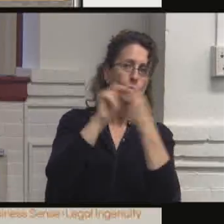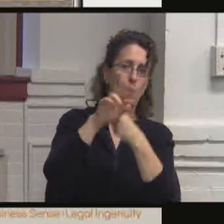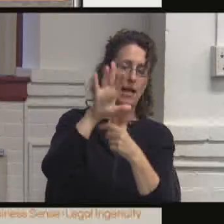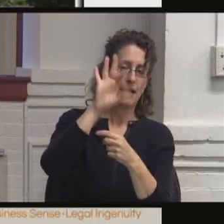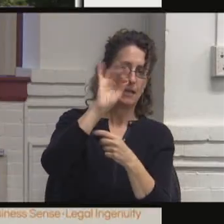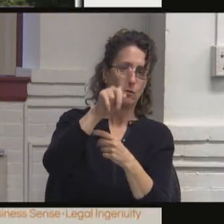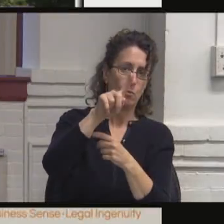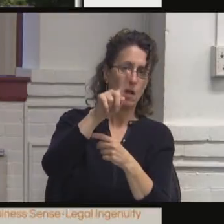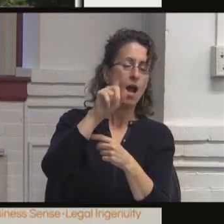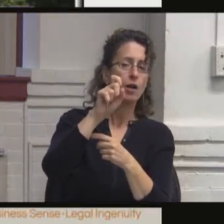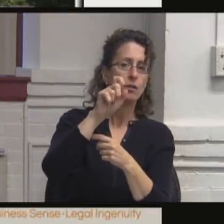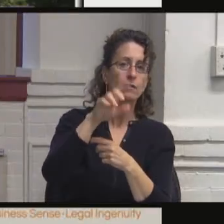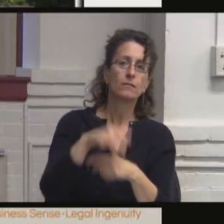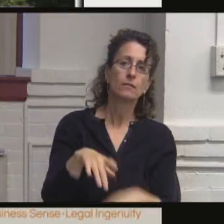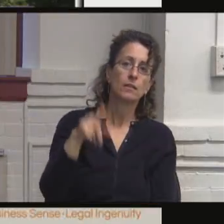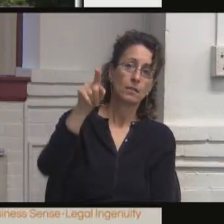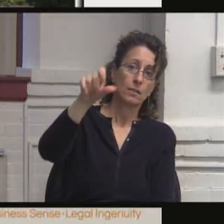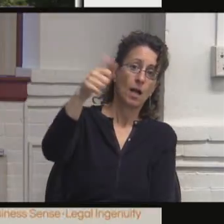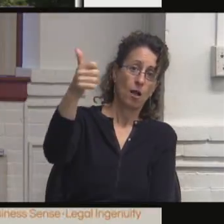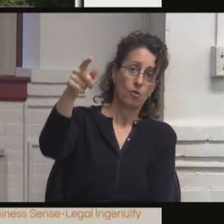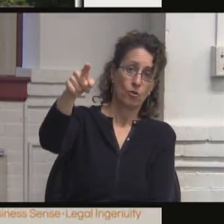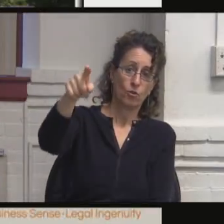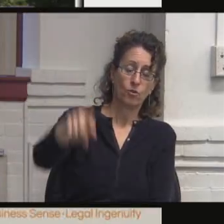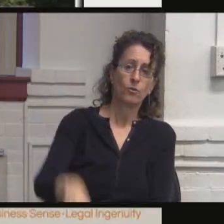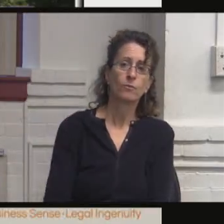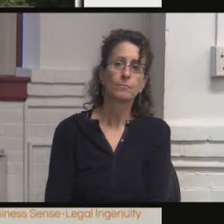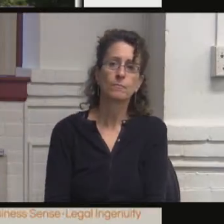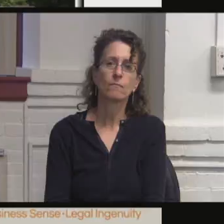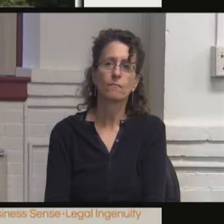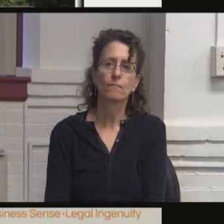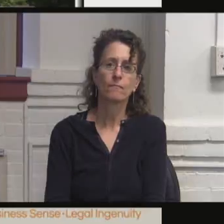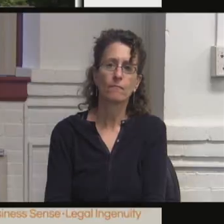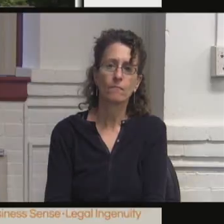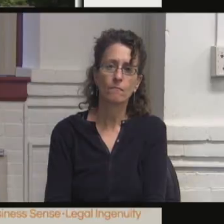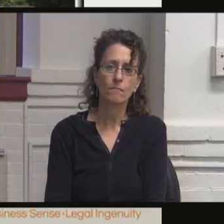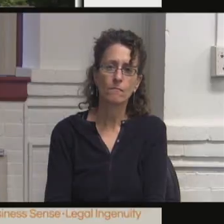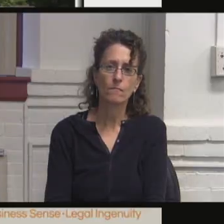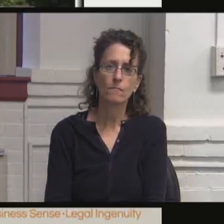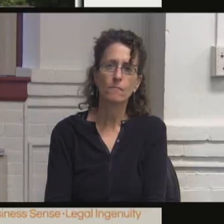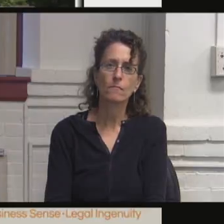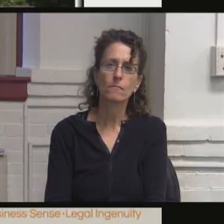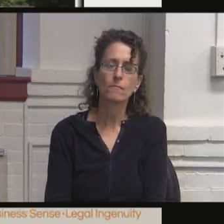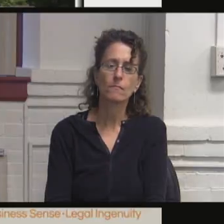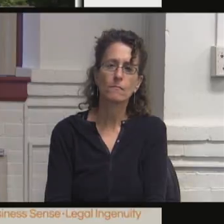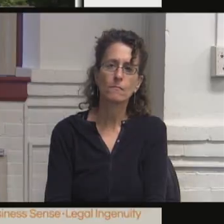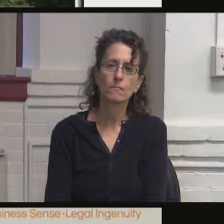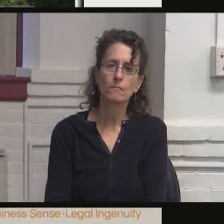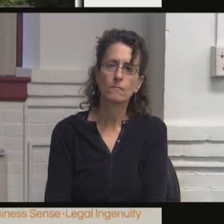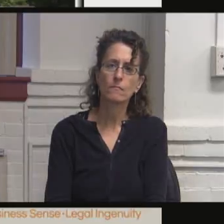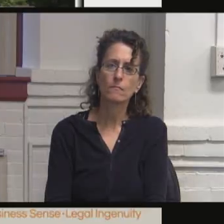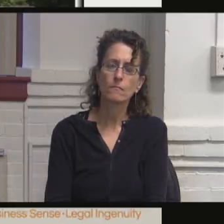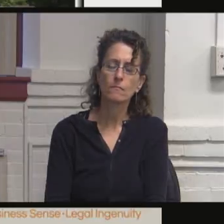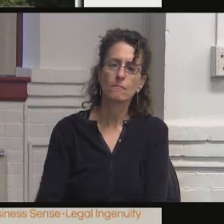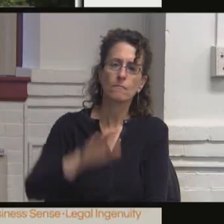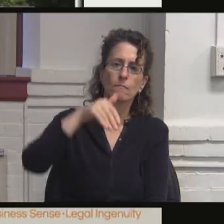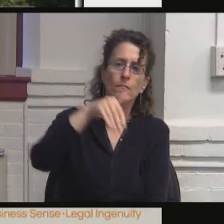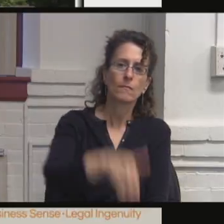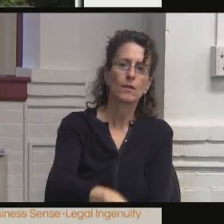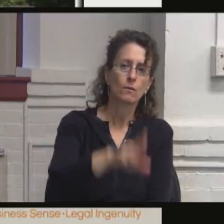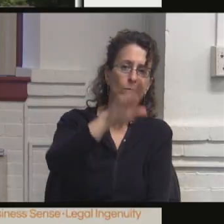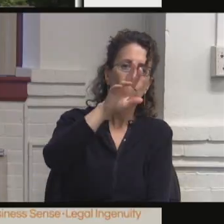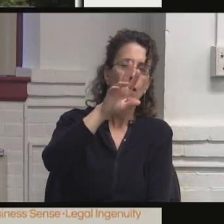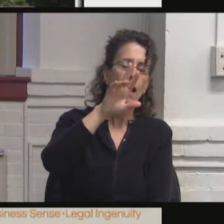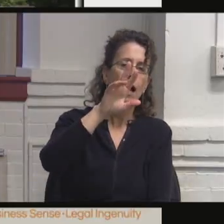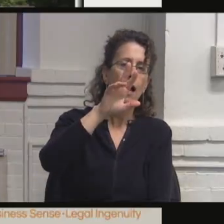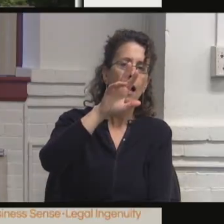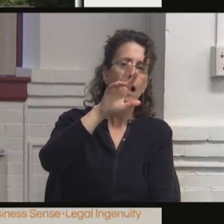140 feet. This is another, this is that gap that I'm talking about. So you're from the top of the hill going down towards